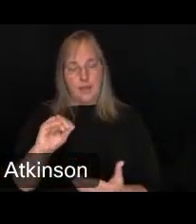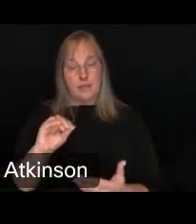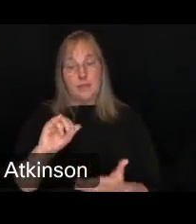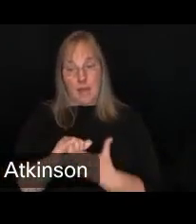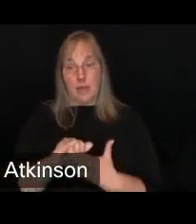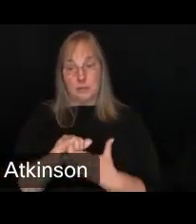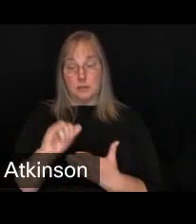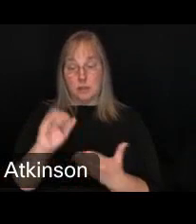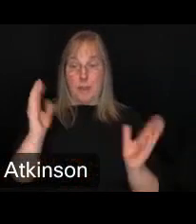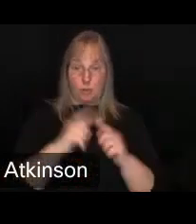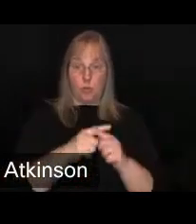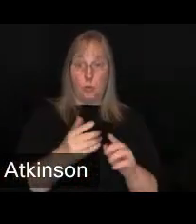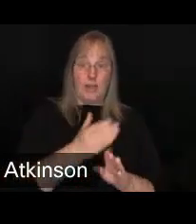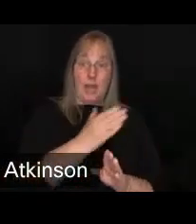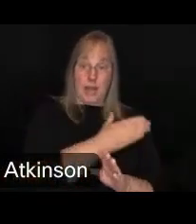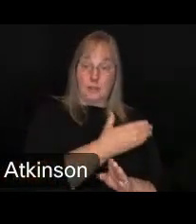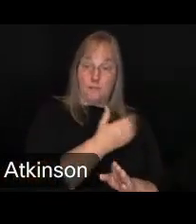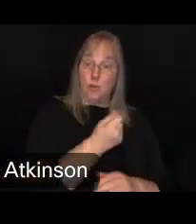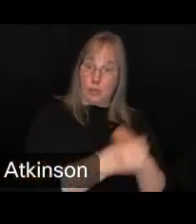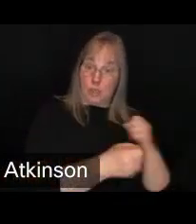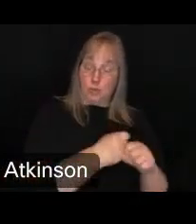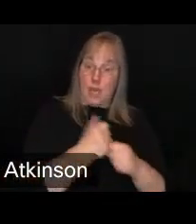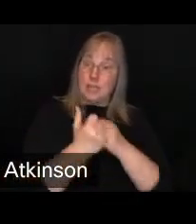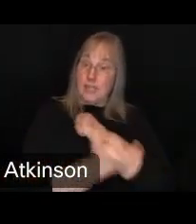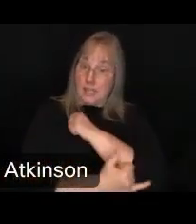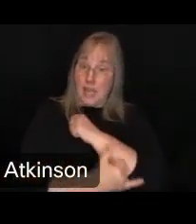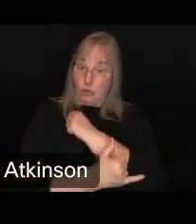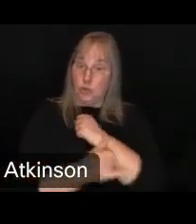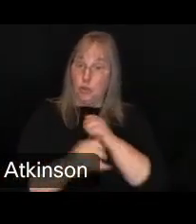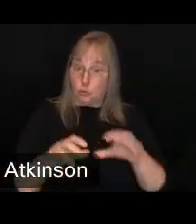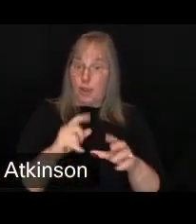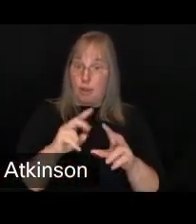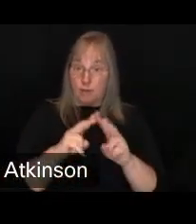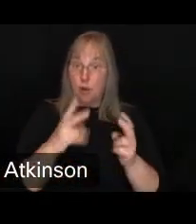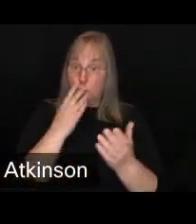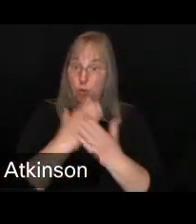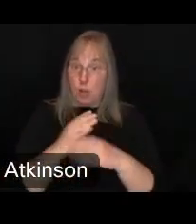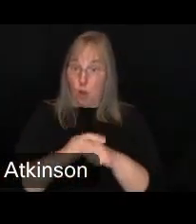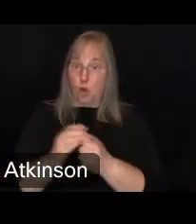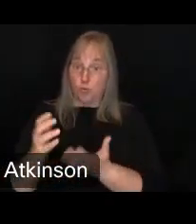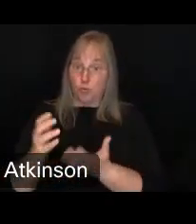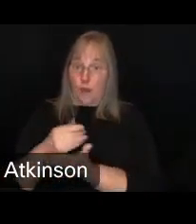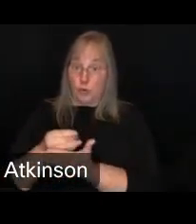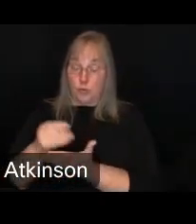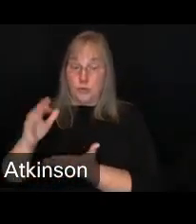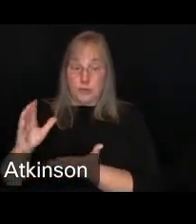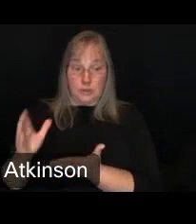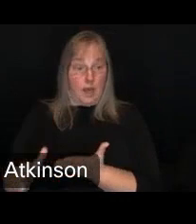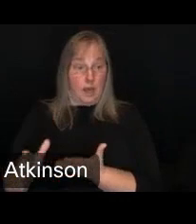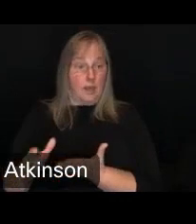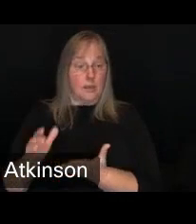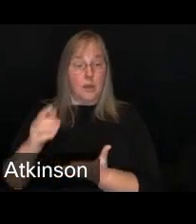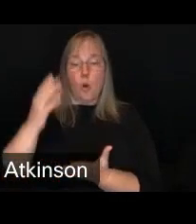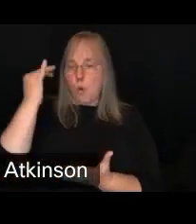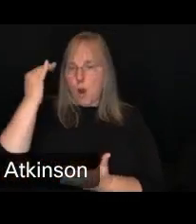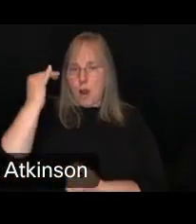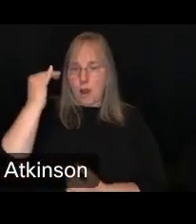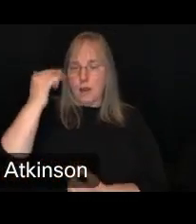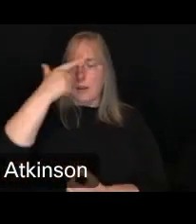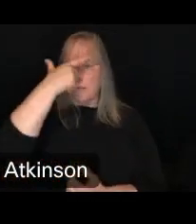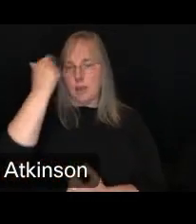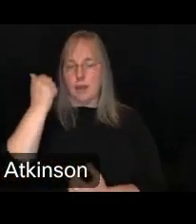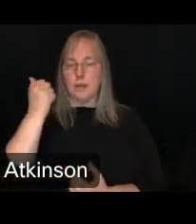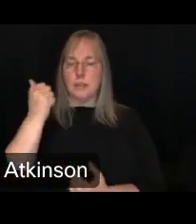county has been doing surprisingly well on the revenue side, along with some other jurisdictions there because of